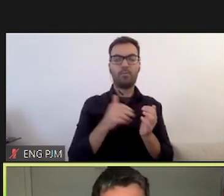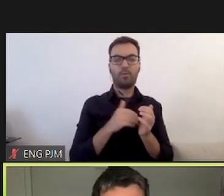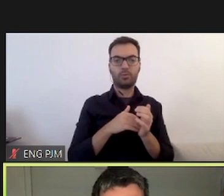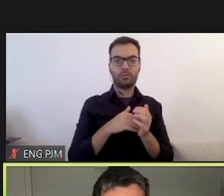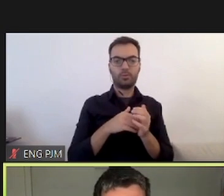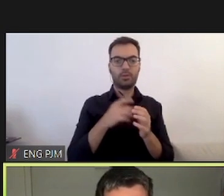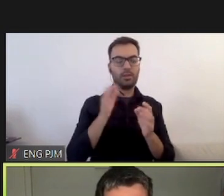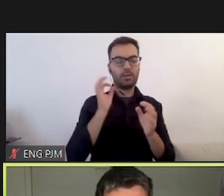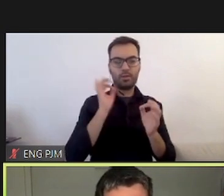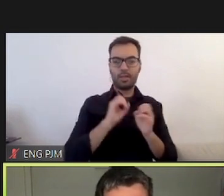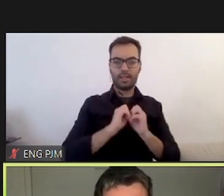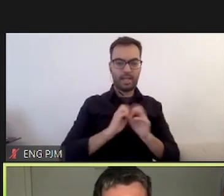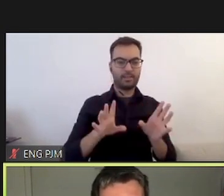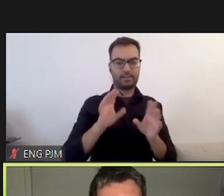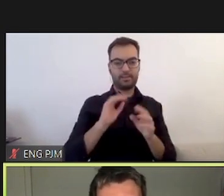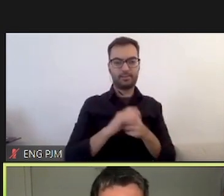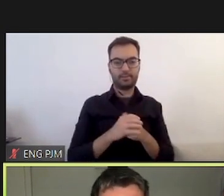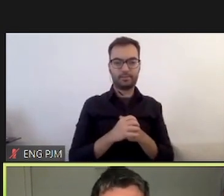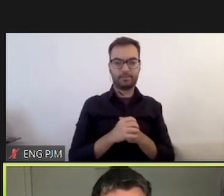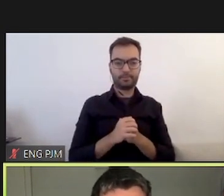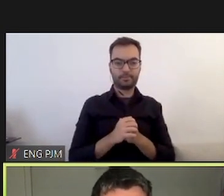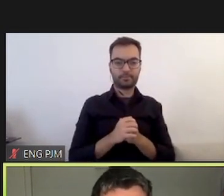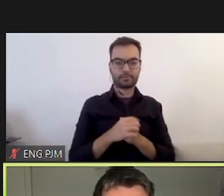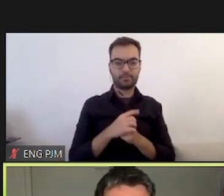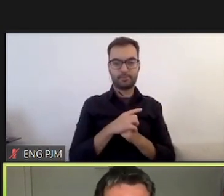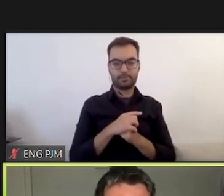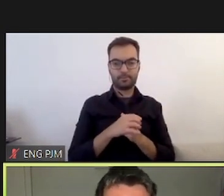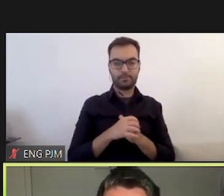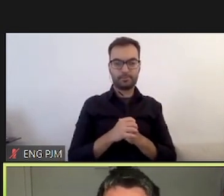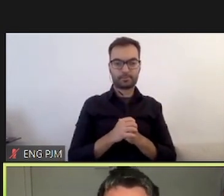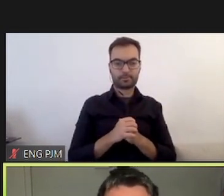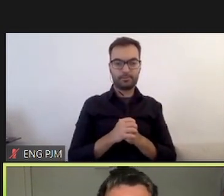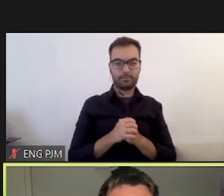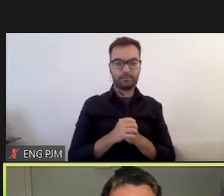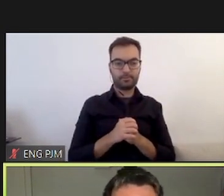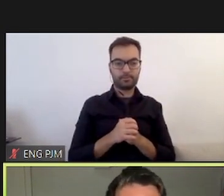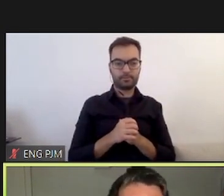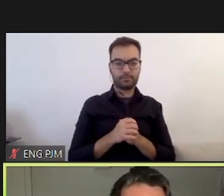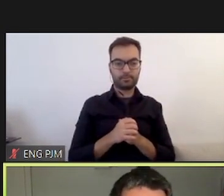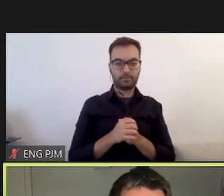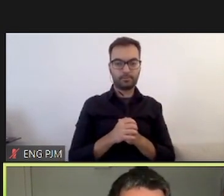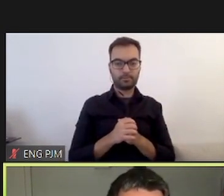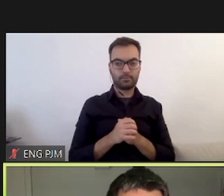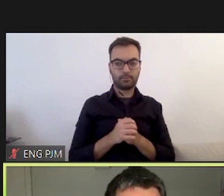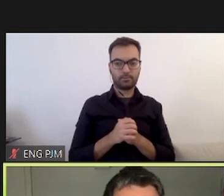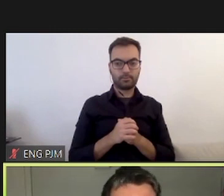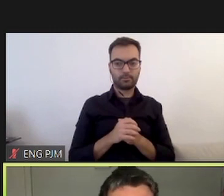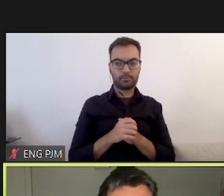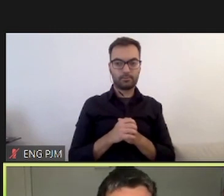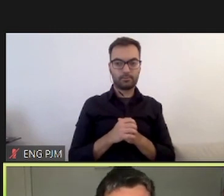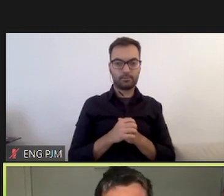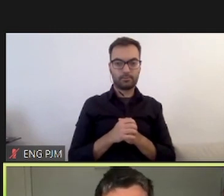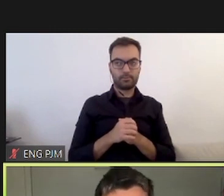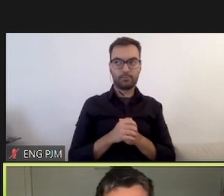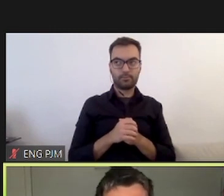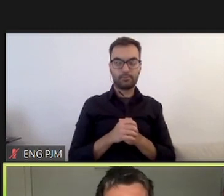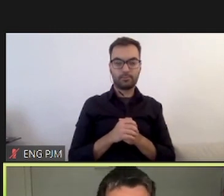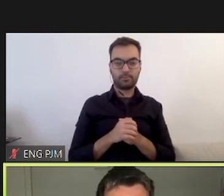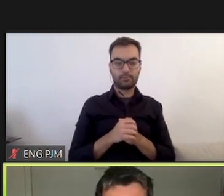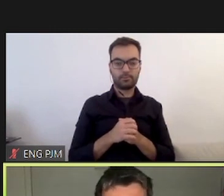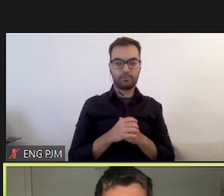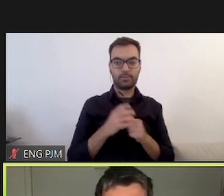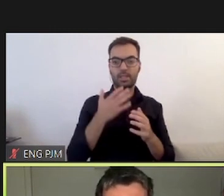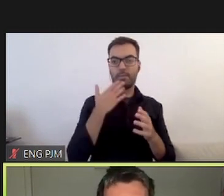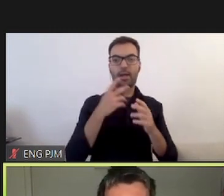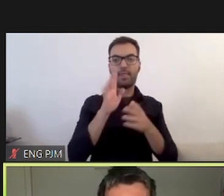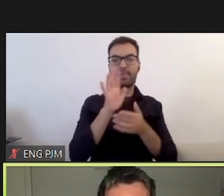super clear. And for example, this element, this is a search icon. There is no alternative text